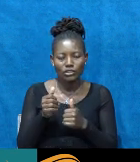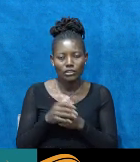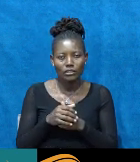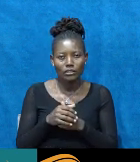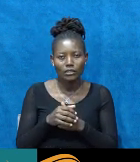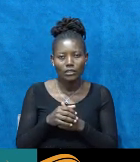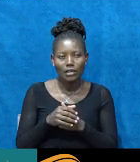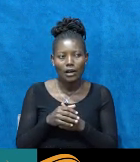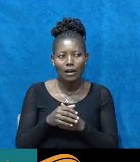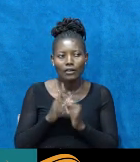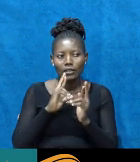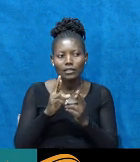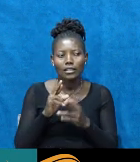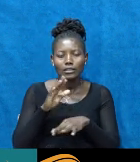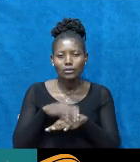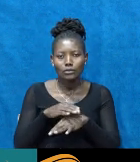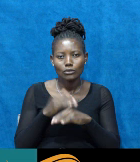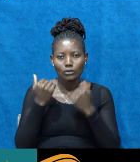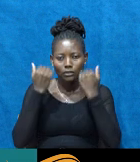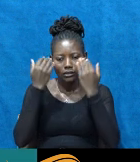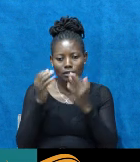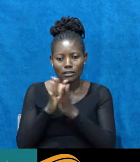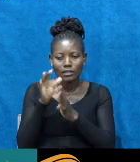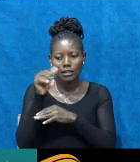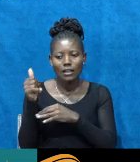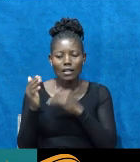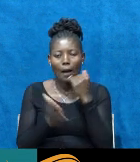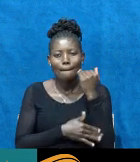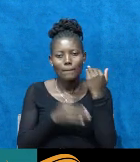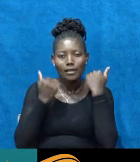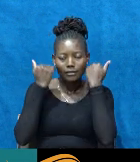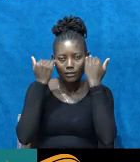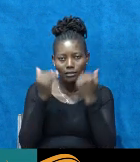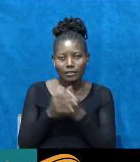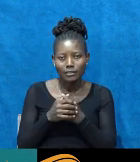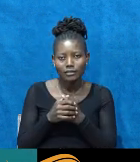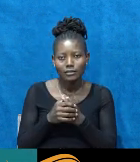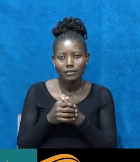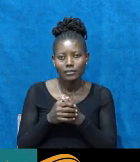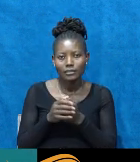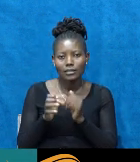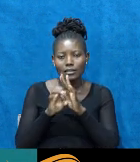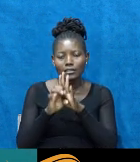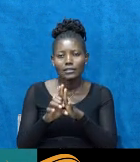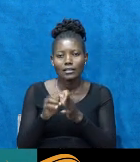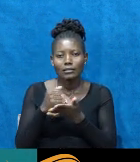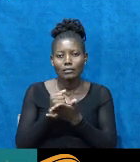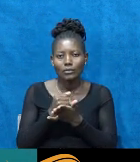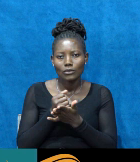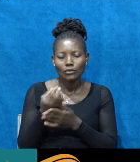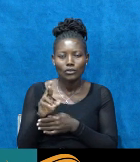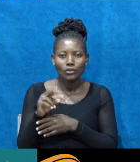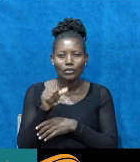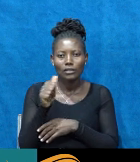that trigger the bad stress? And I mean, the likes of cortisol and that kind of stuff.